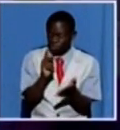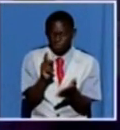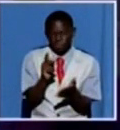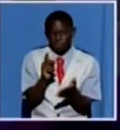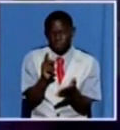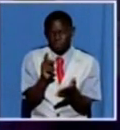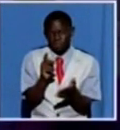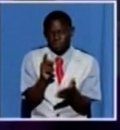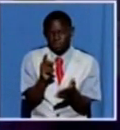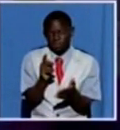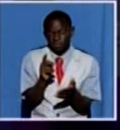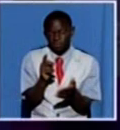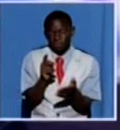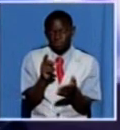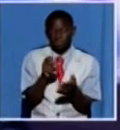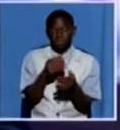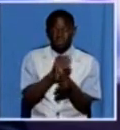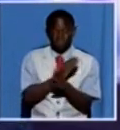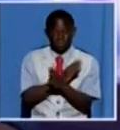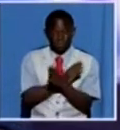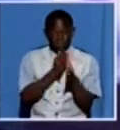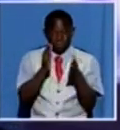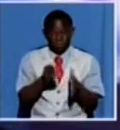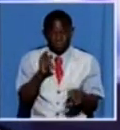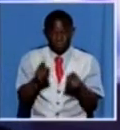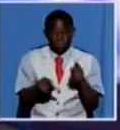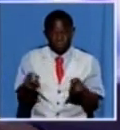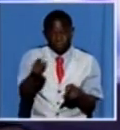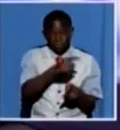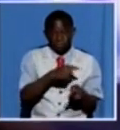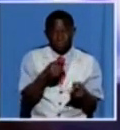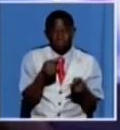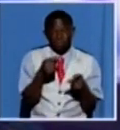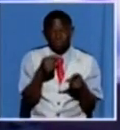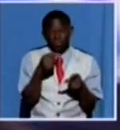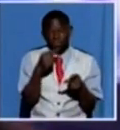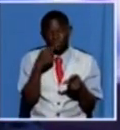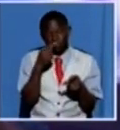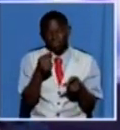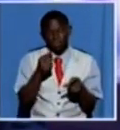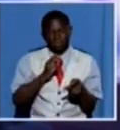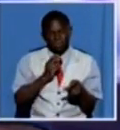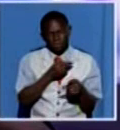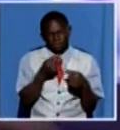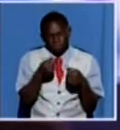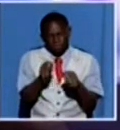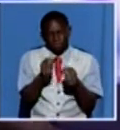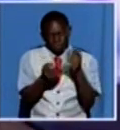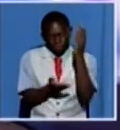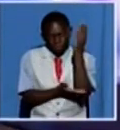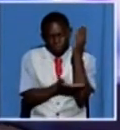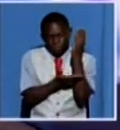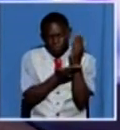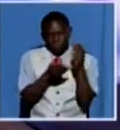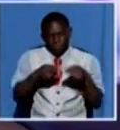we are having perfect. At least we are not there, but we have improved the road network. If there's one